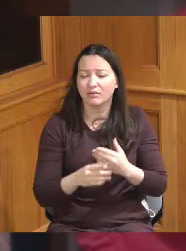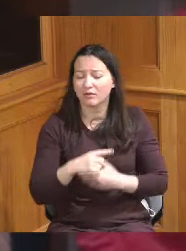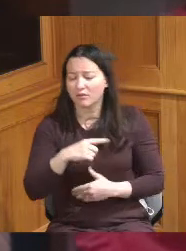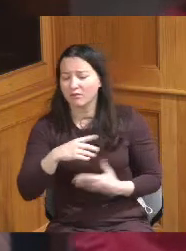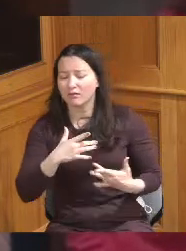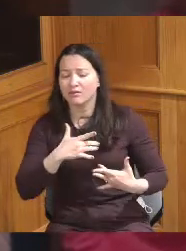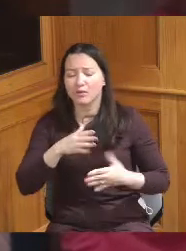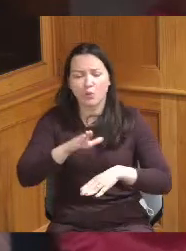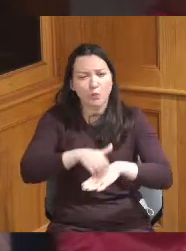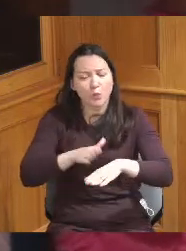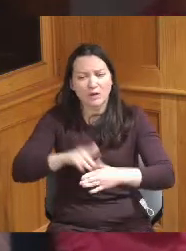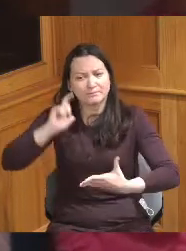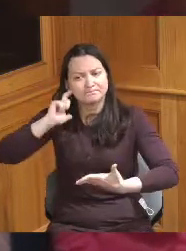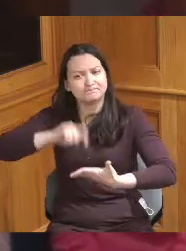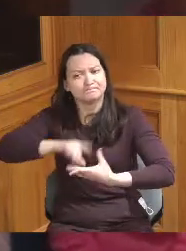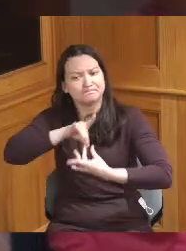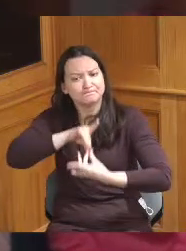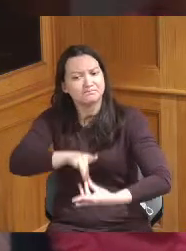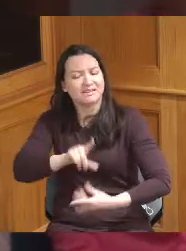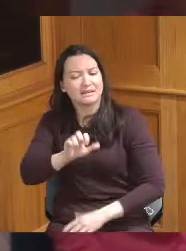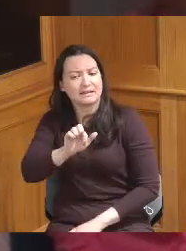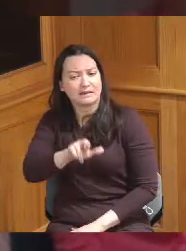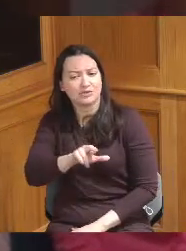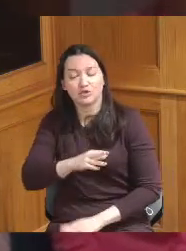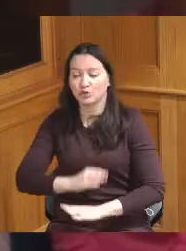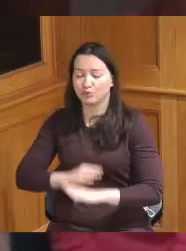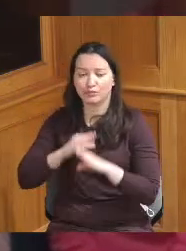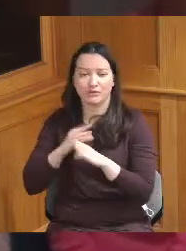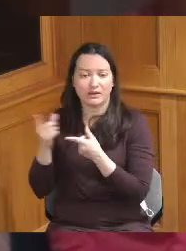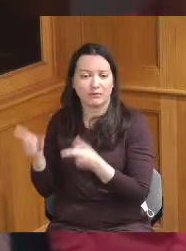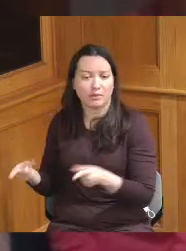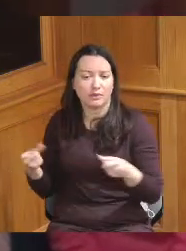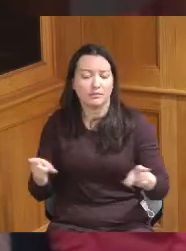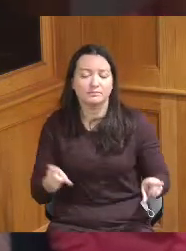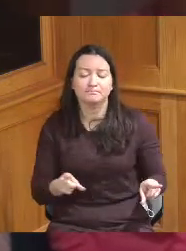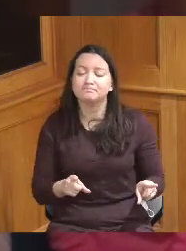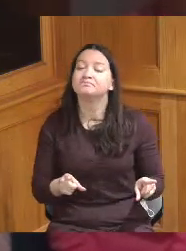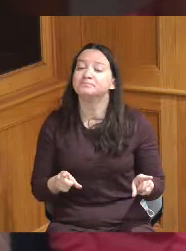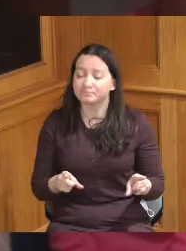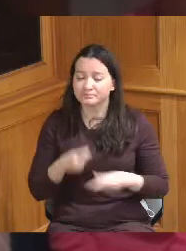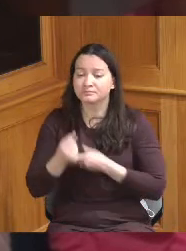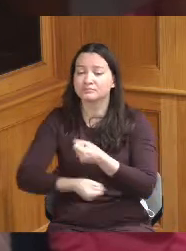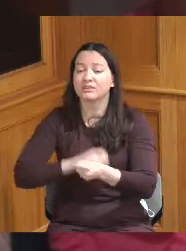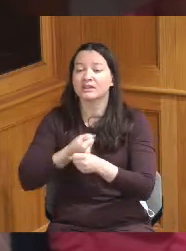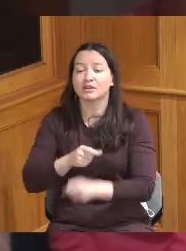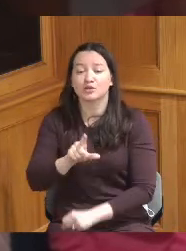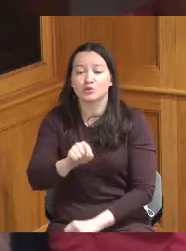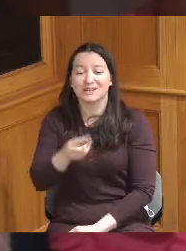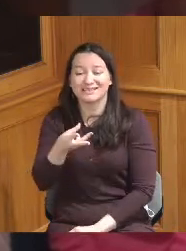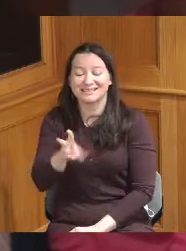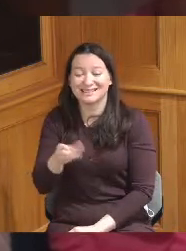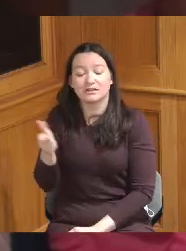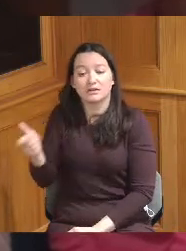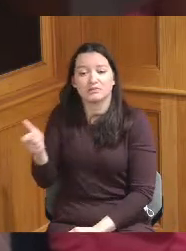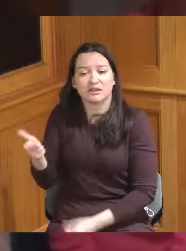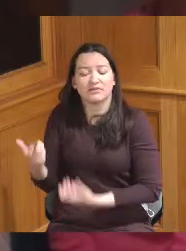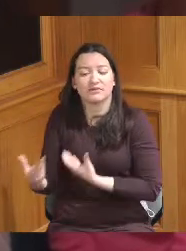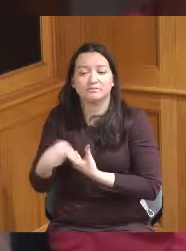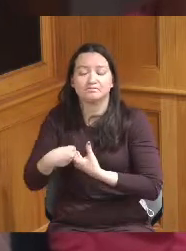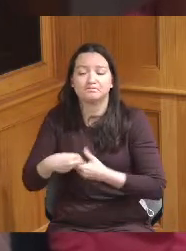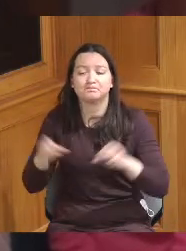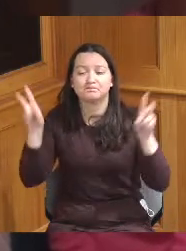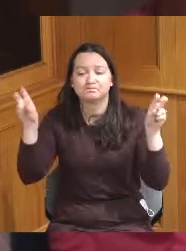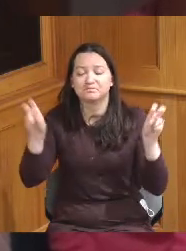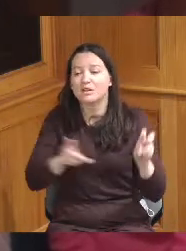warning signs associated with cancer and preventive matters. And whereas, in 2016, Mr. Butts joined the Real Men